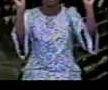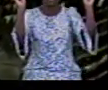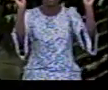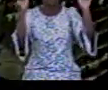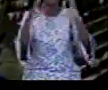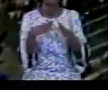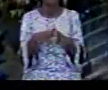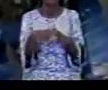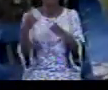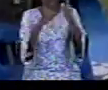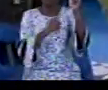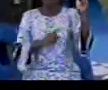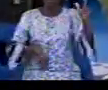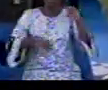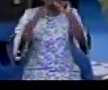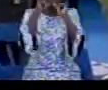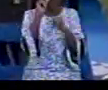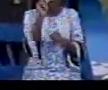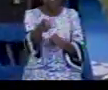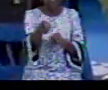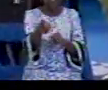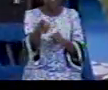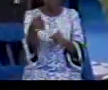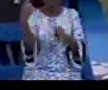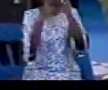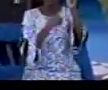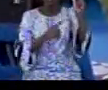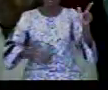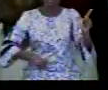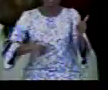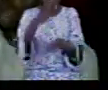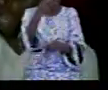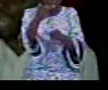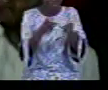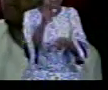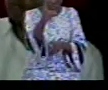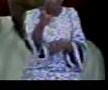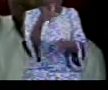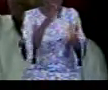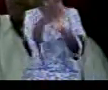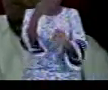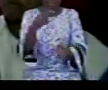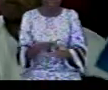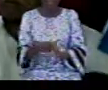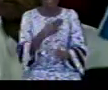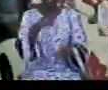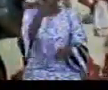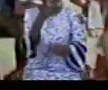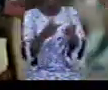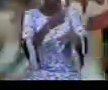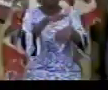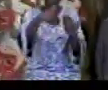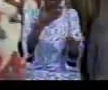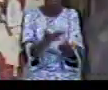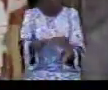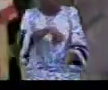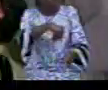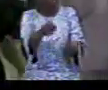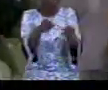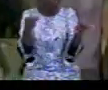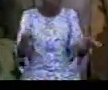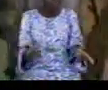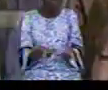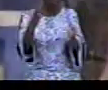The Lord bless you. The Lord visit you and visit all our locations. And the Lord